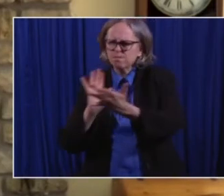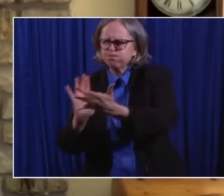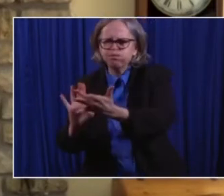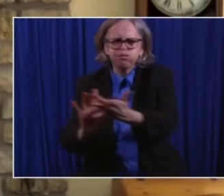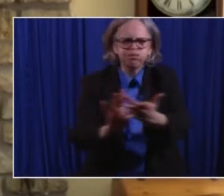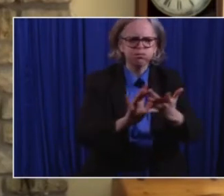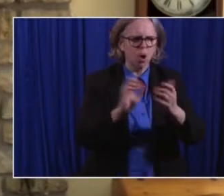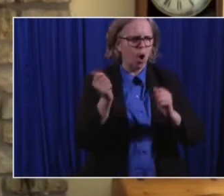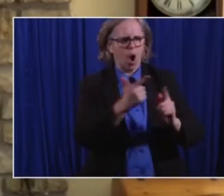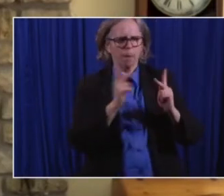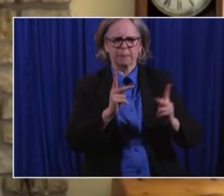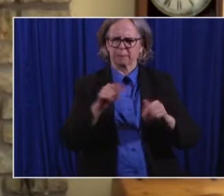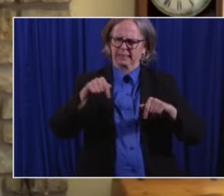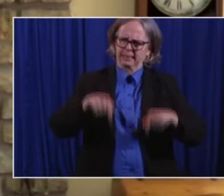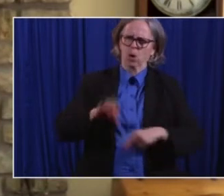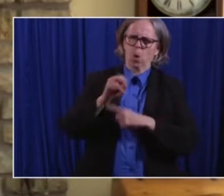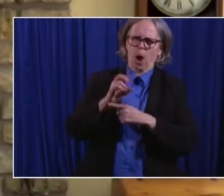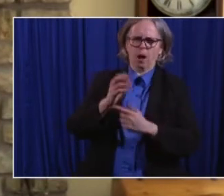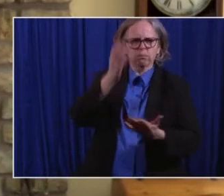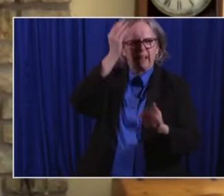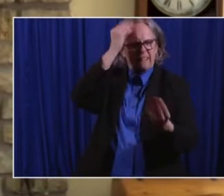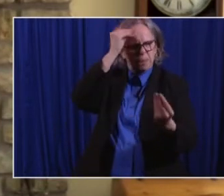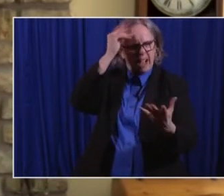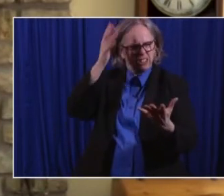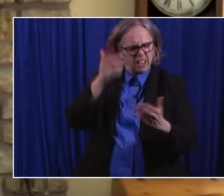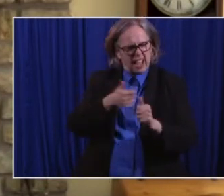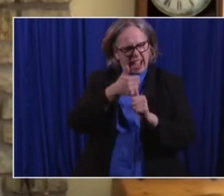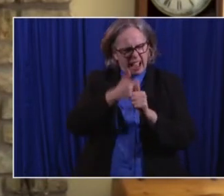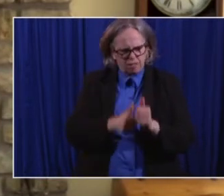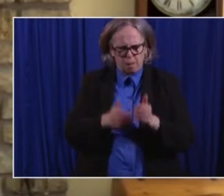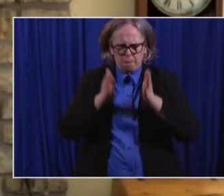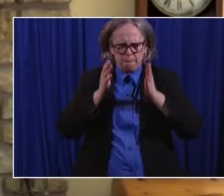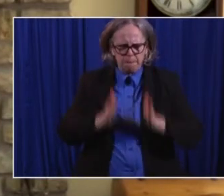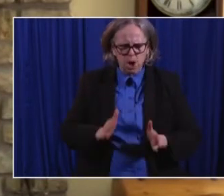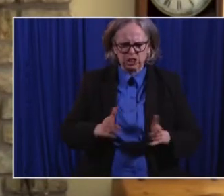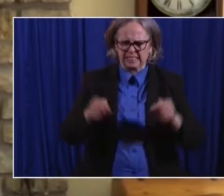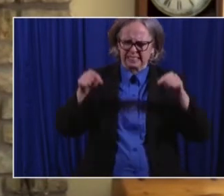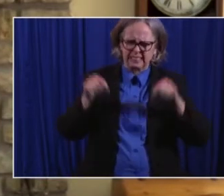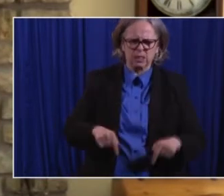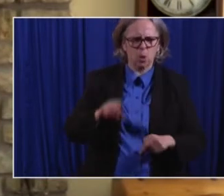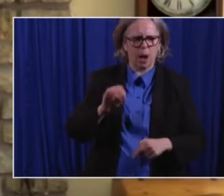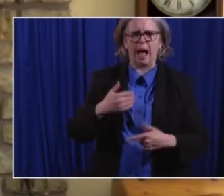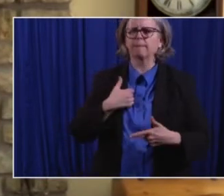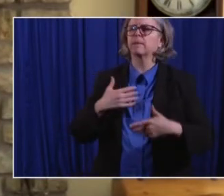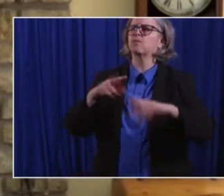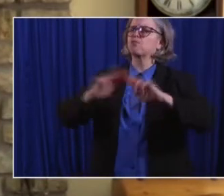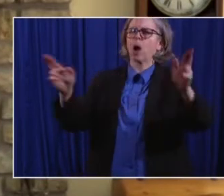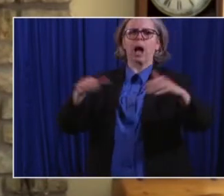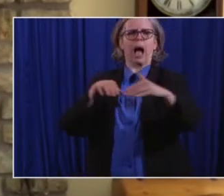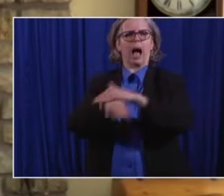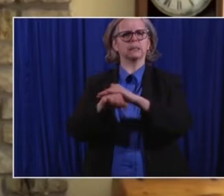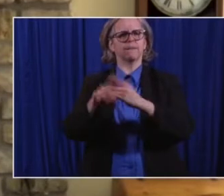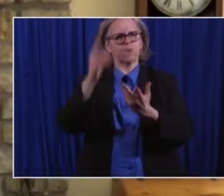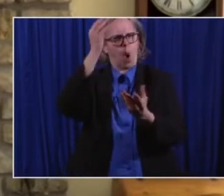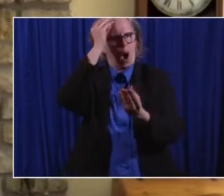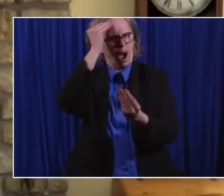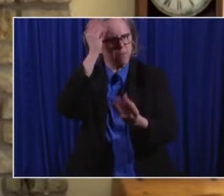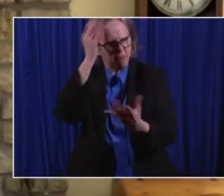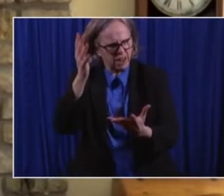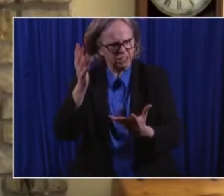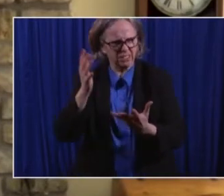making sure that every person who lives in Ohio has access to this vaccine is our goal.